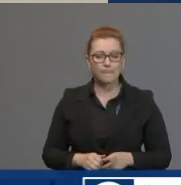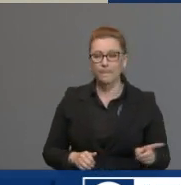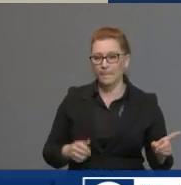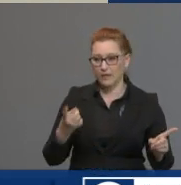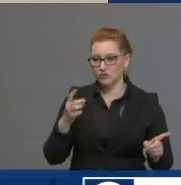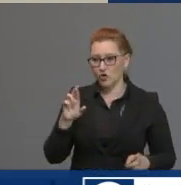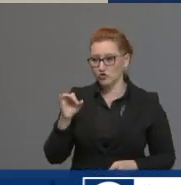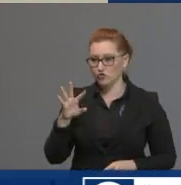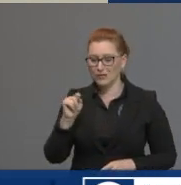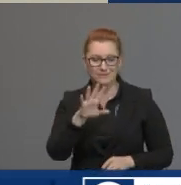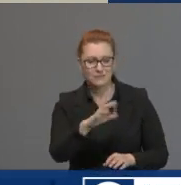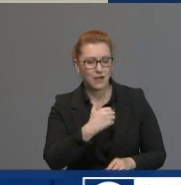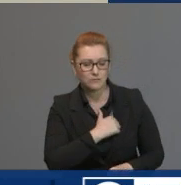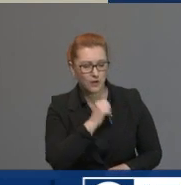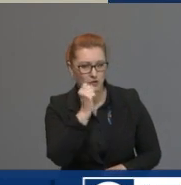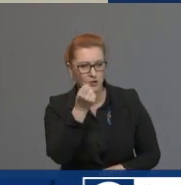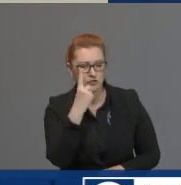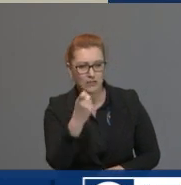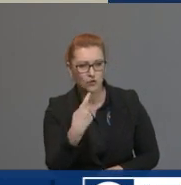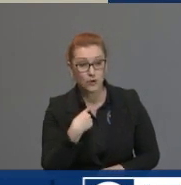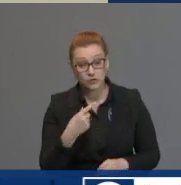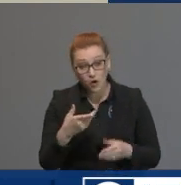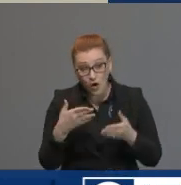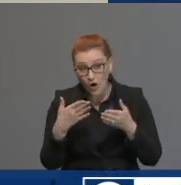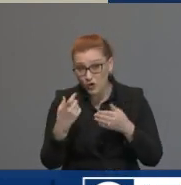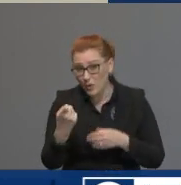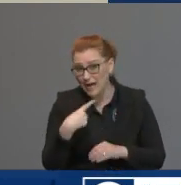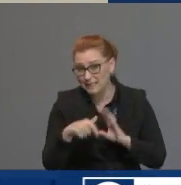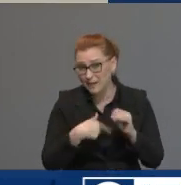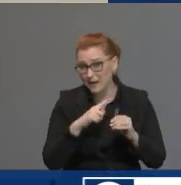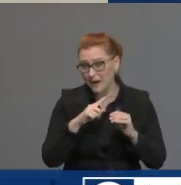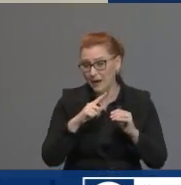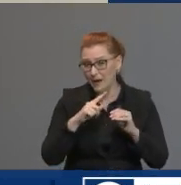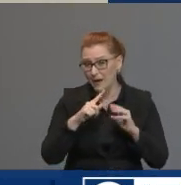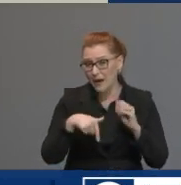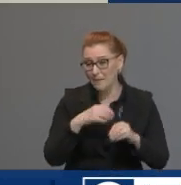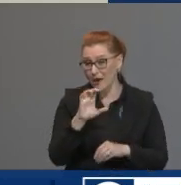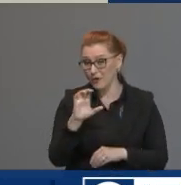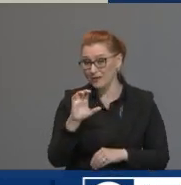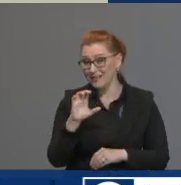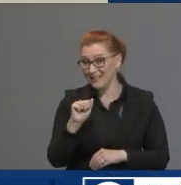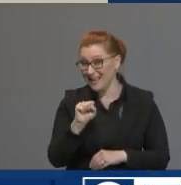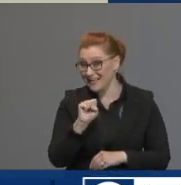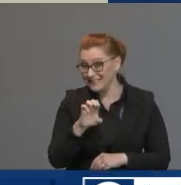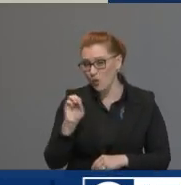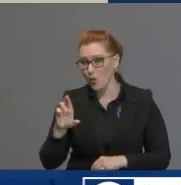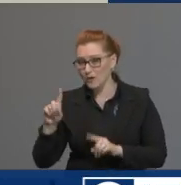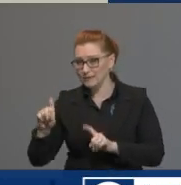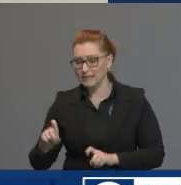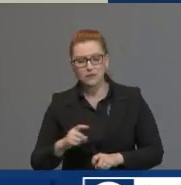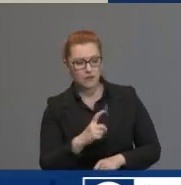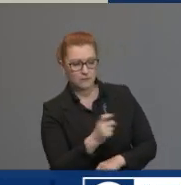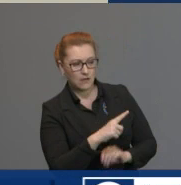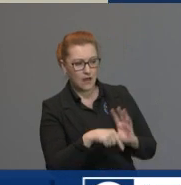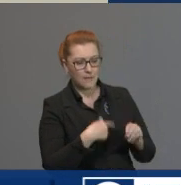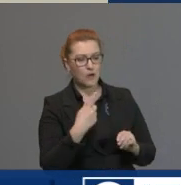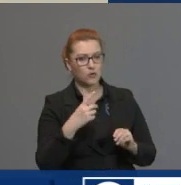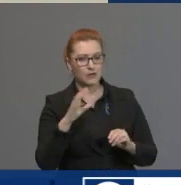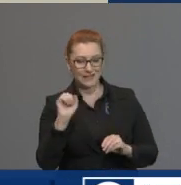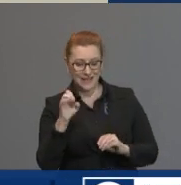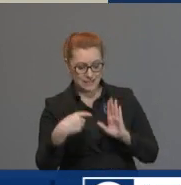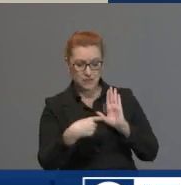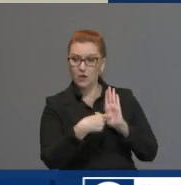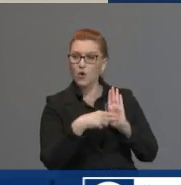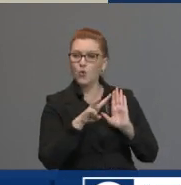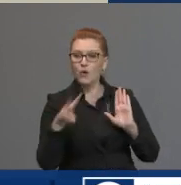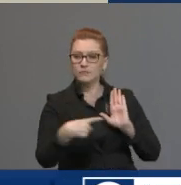So I'm sorry, I don't understand the question. Are you asking about the cases or the tests? This one's on cases, listed under number